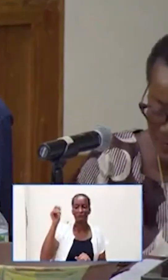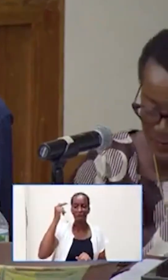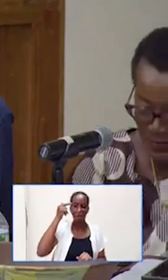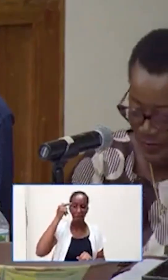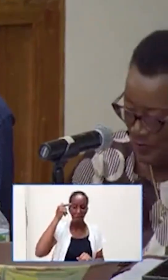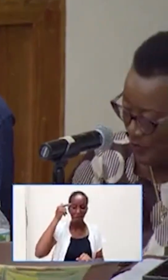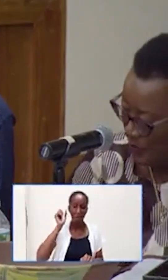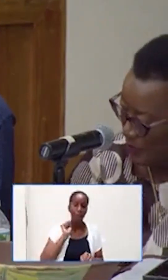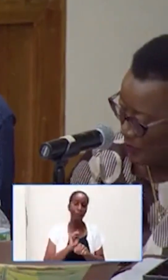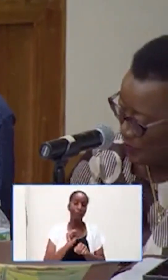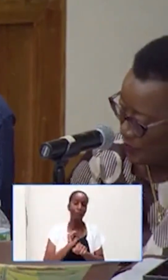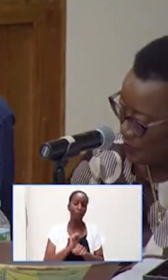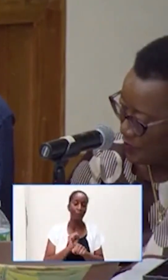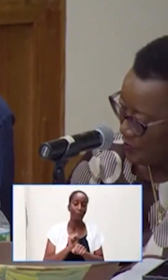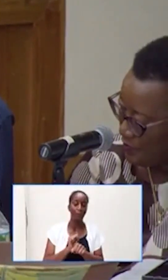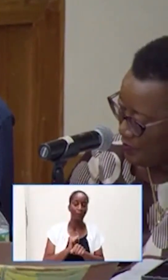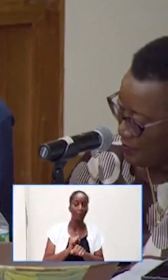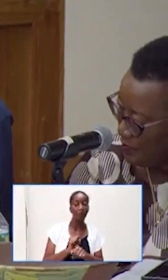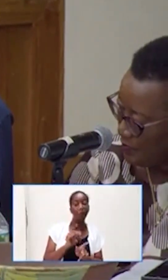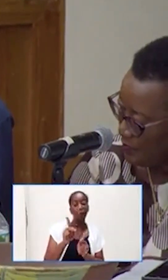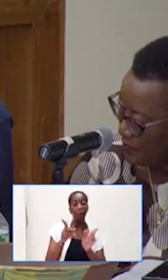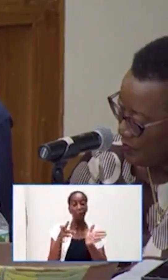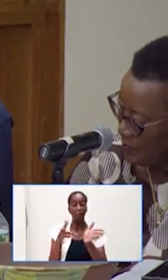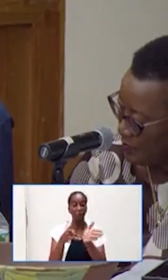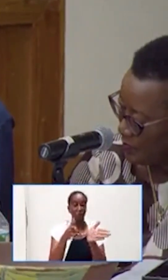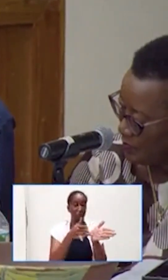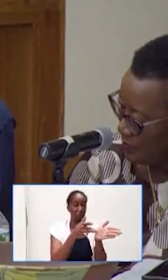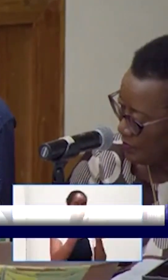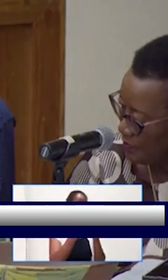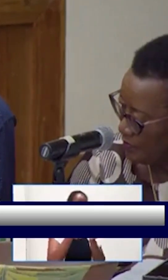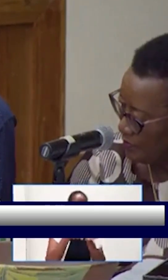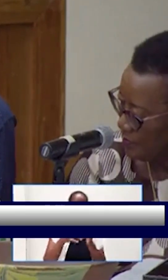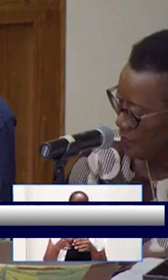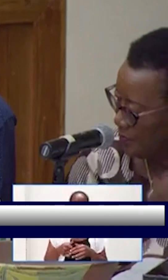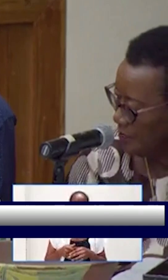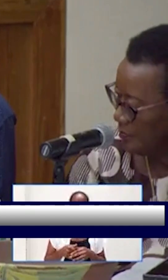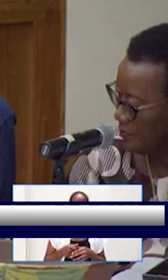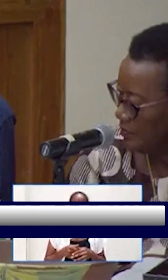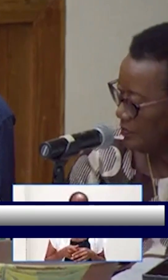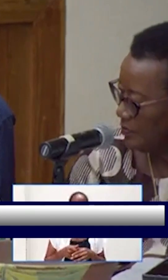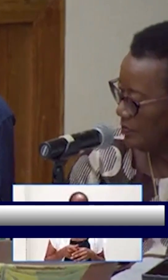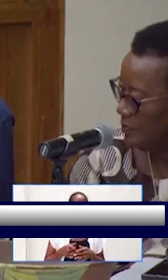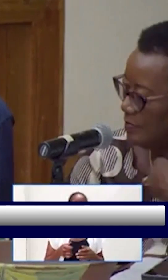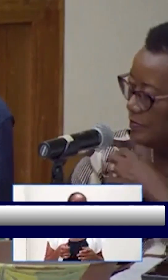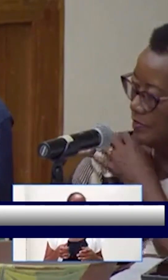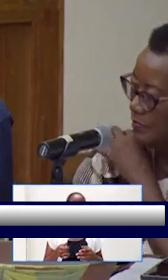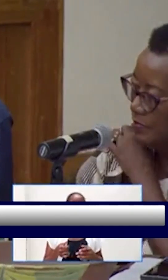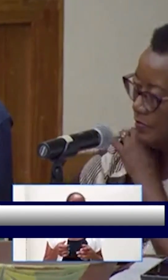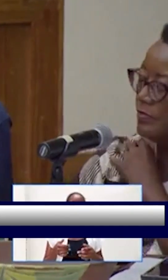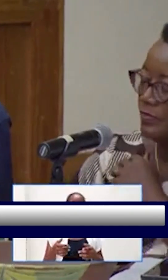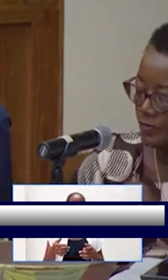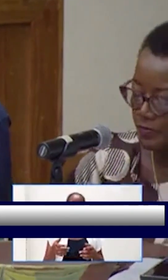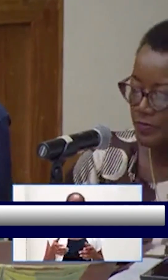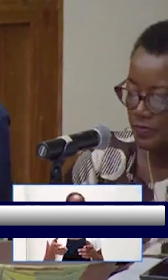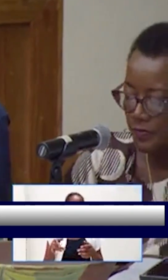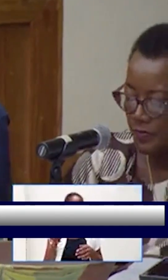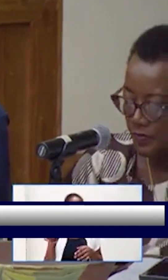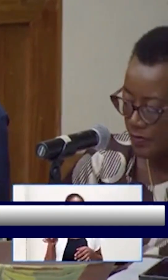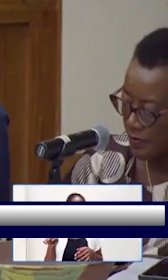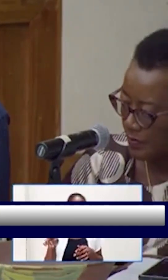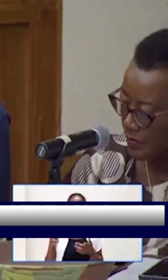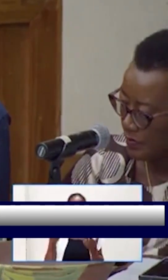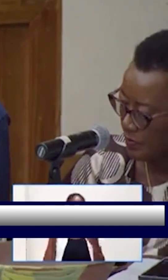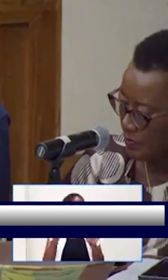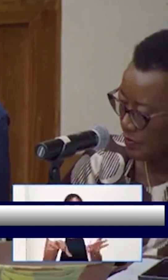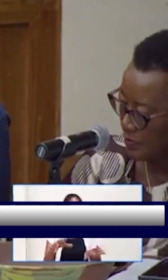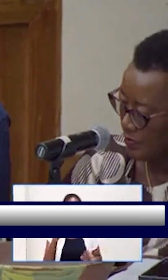Ministers of government, even though you cannot work for anybody else, you're treated for purposes of national insurance and self-employed. So you